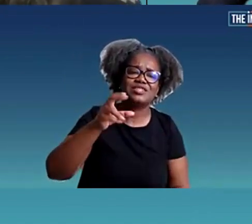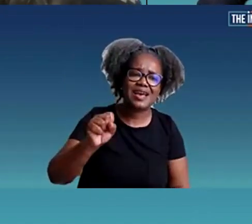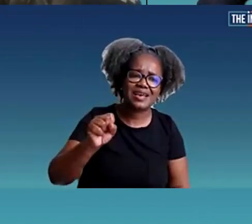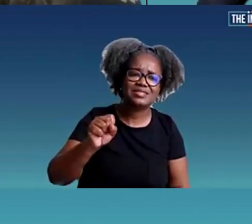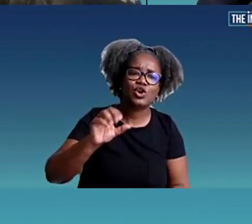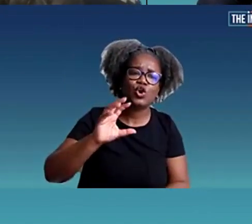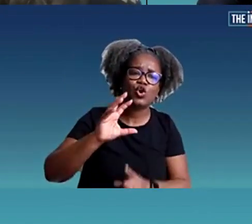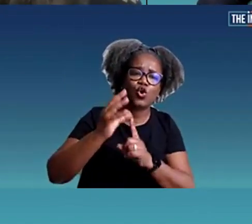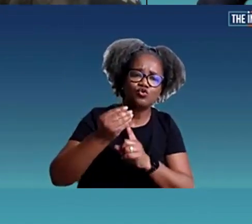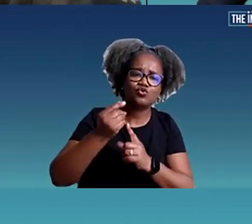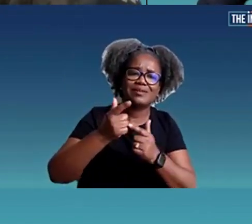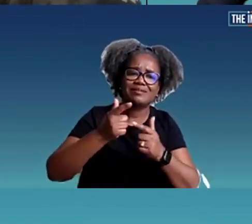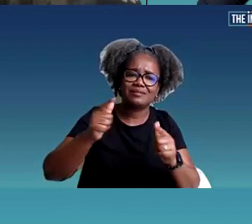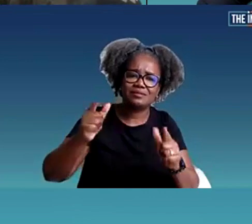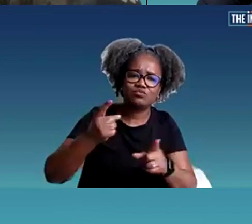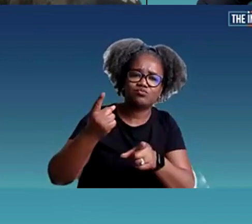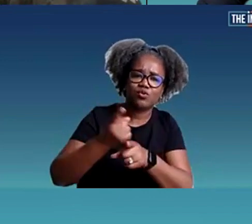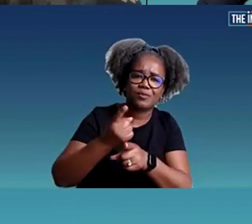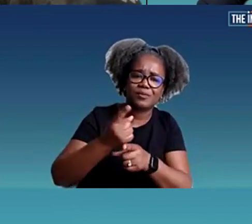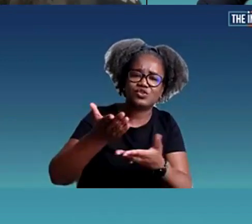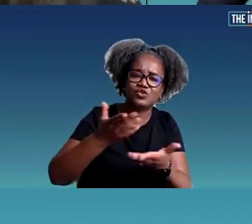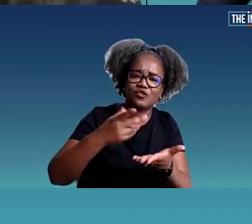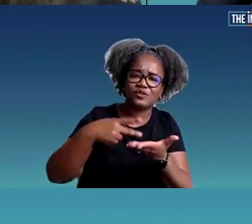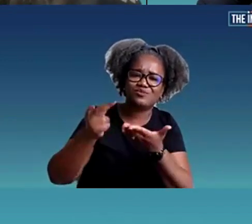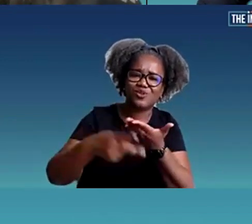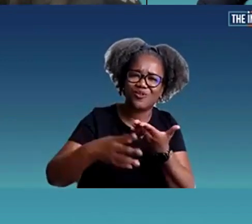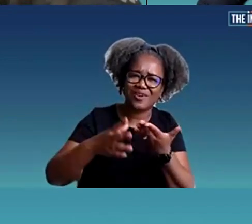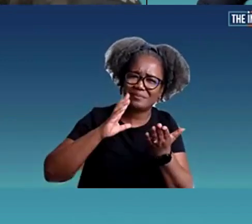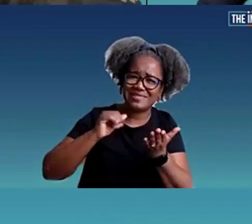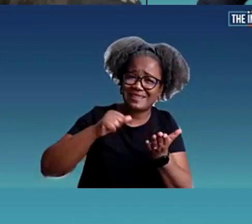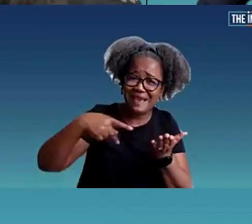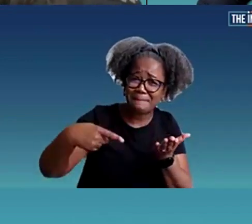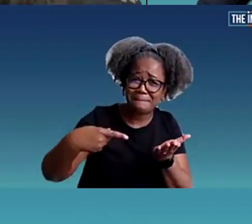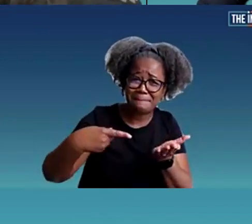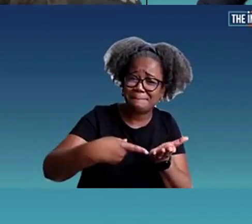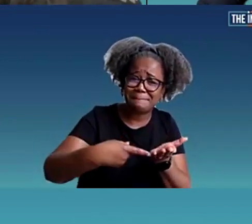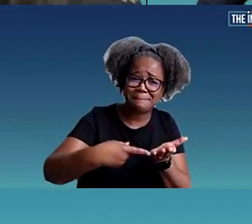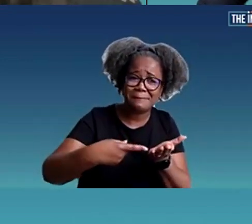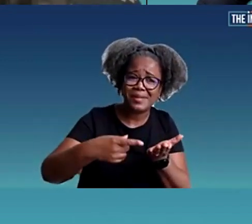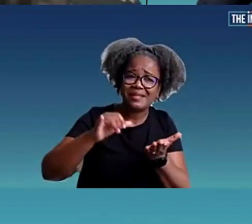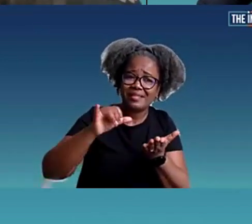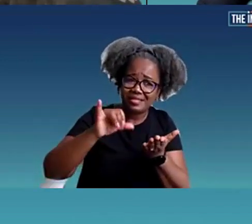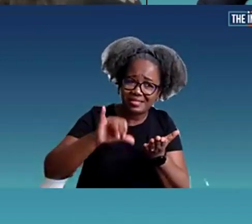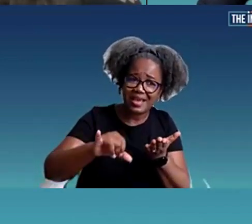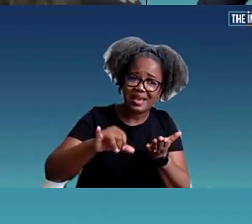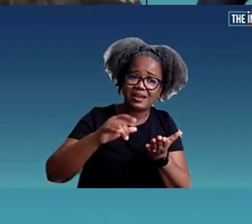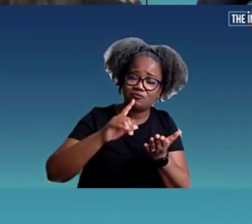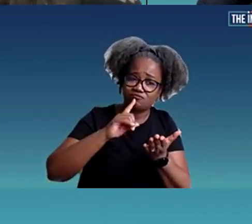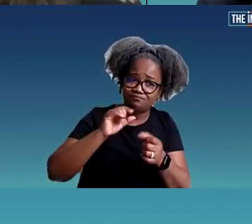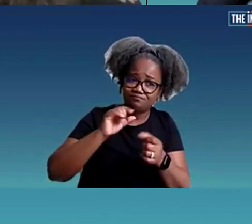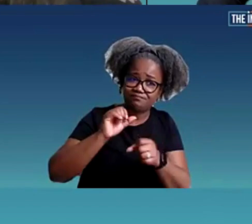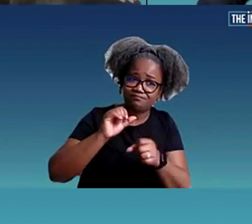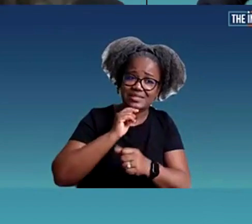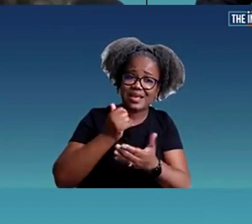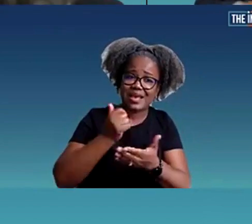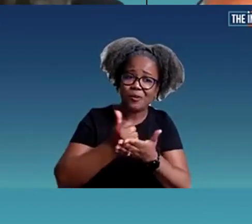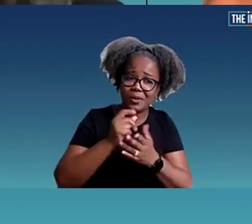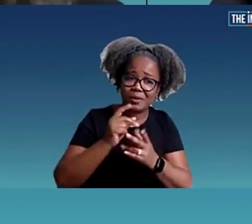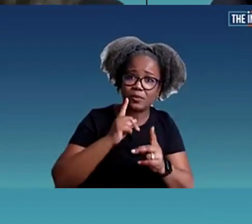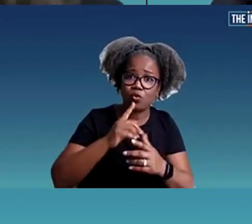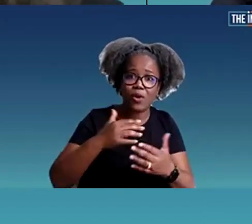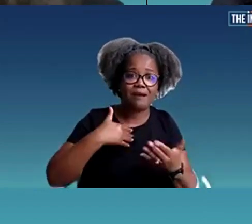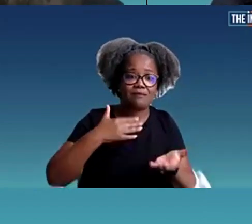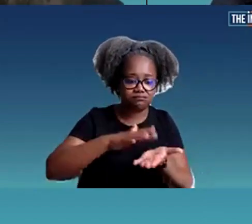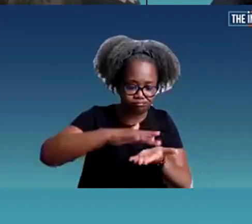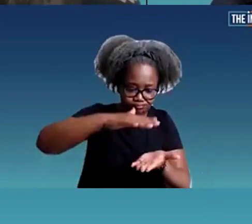now what do we do? And the class program lays out how often you should review data, what type of data you should review, what